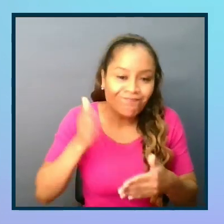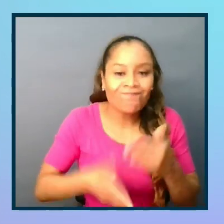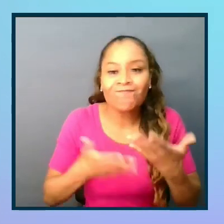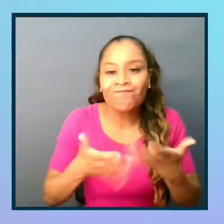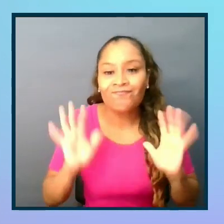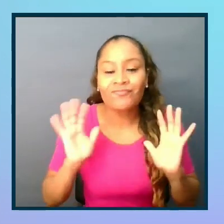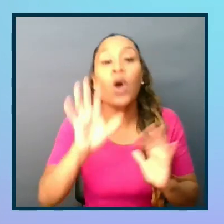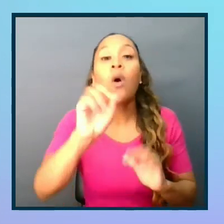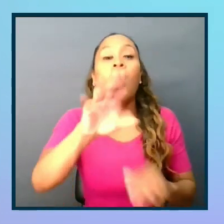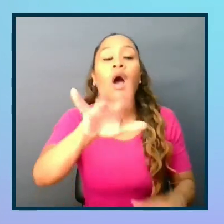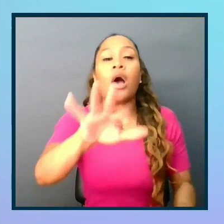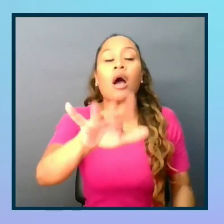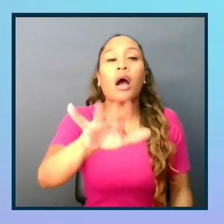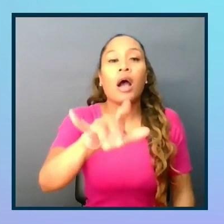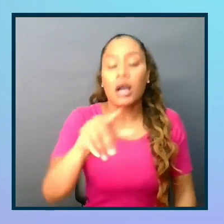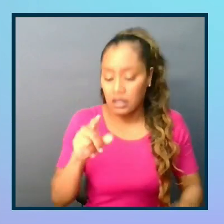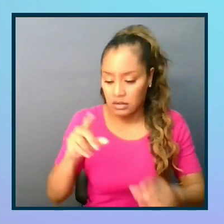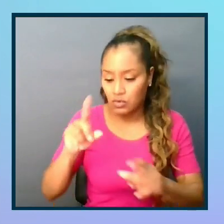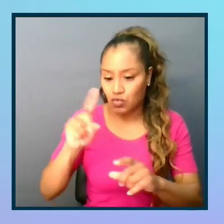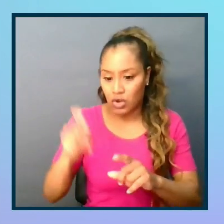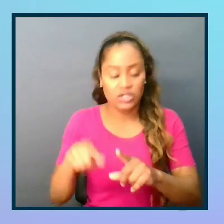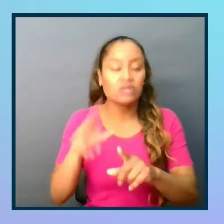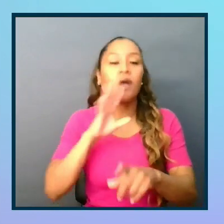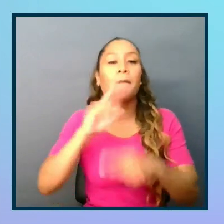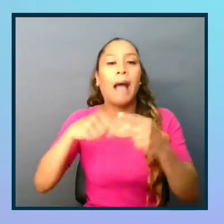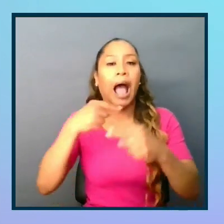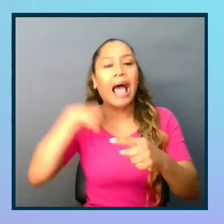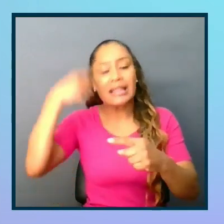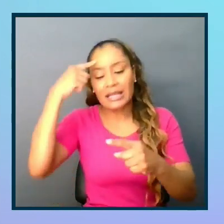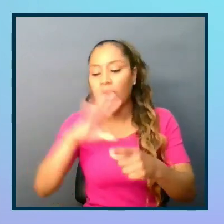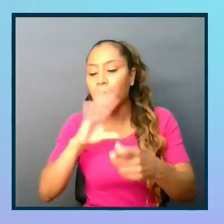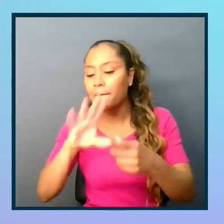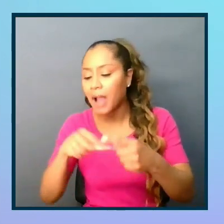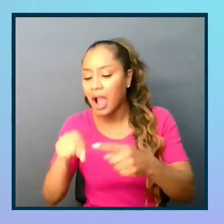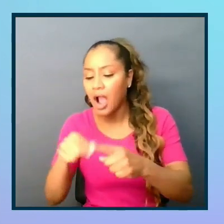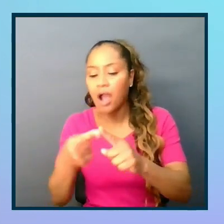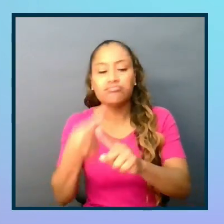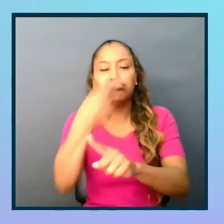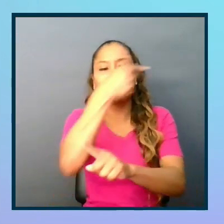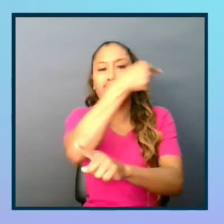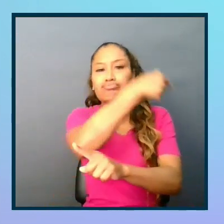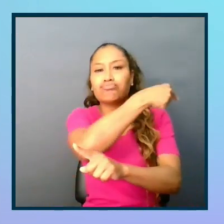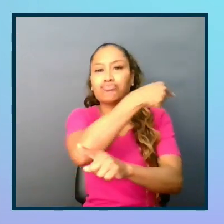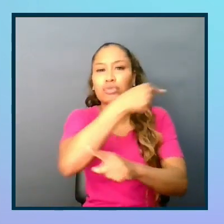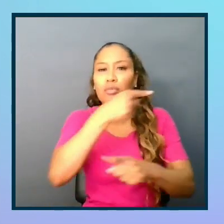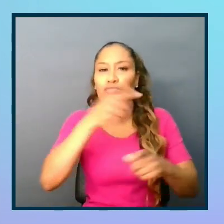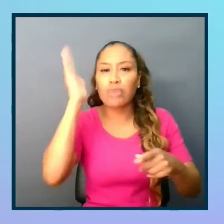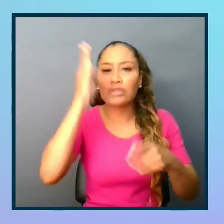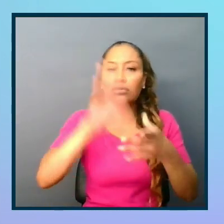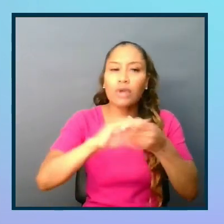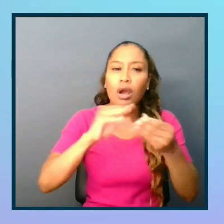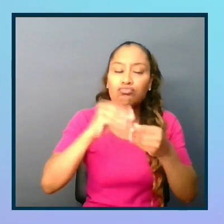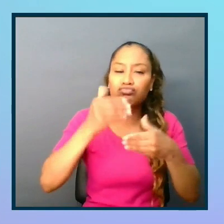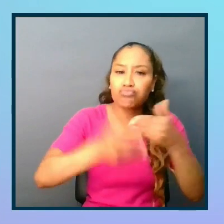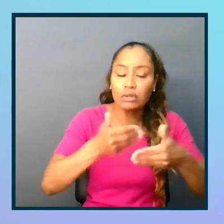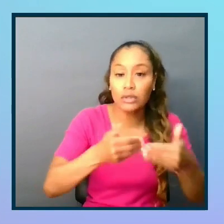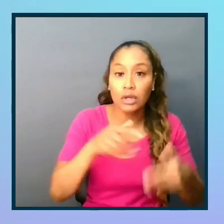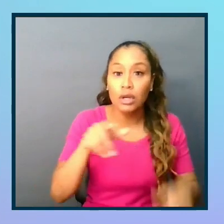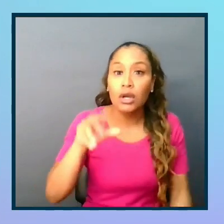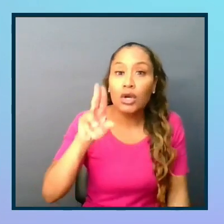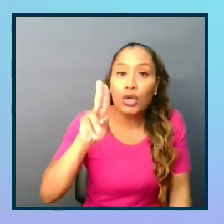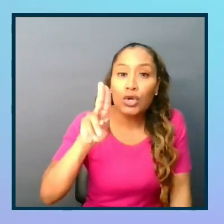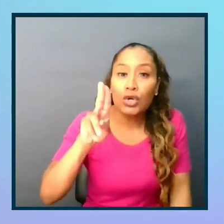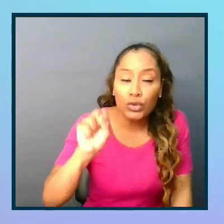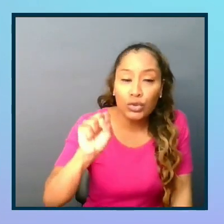Okay, is the user, this is referring, I think, to earlier in the presentation when you were talking about process. Is the user-centered design